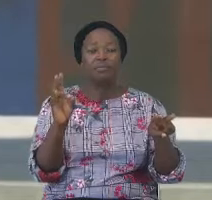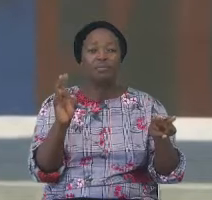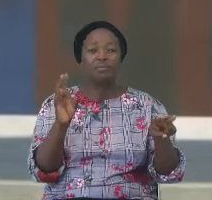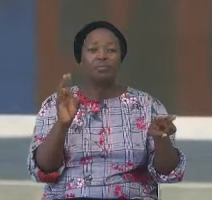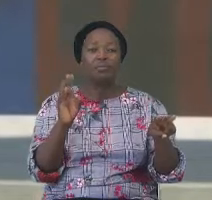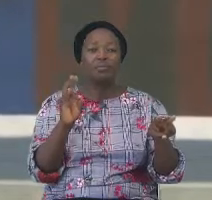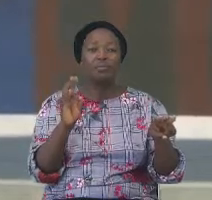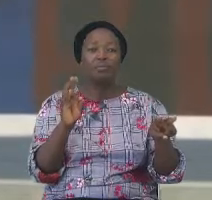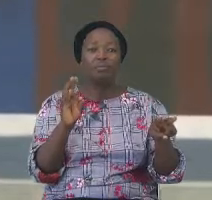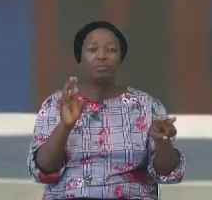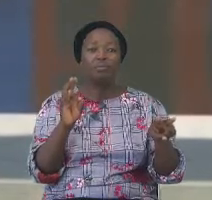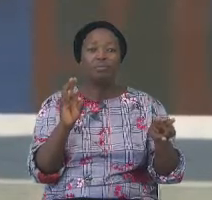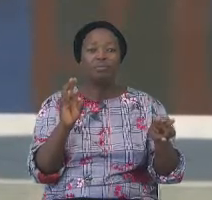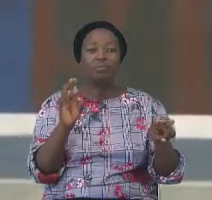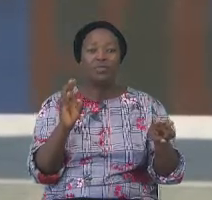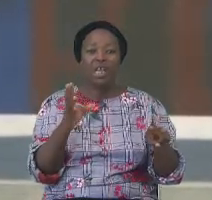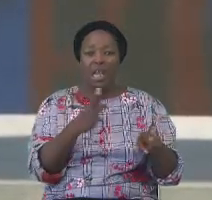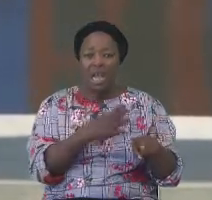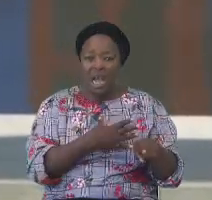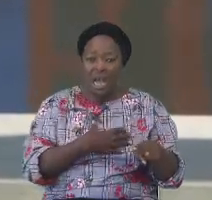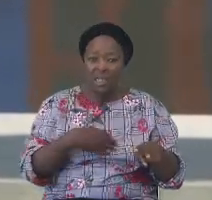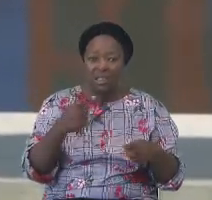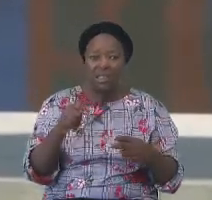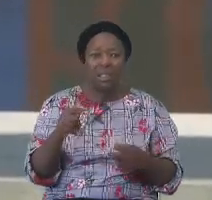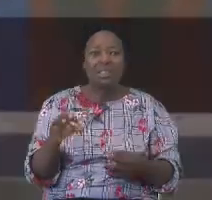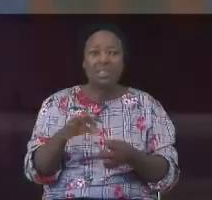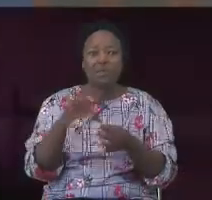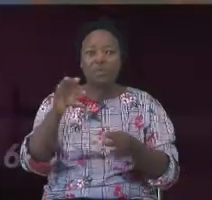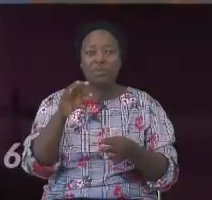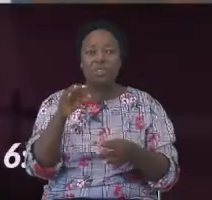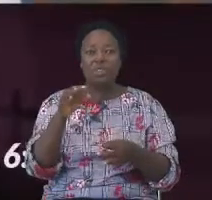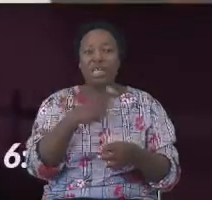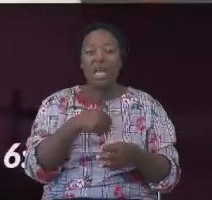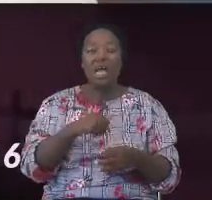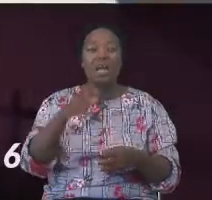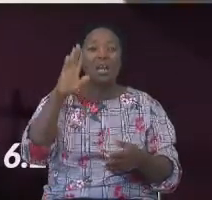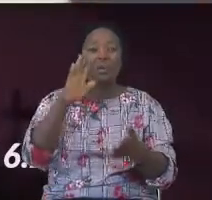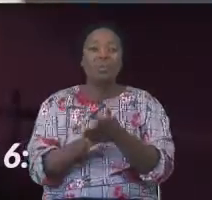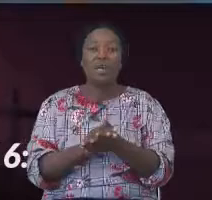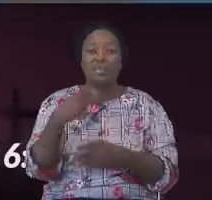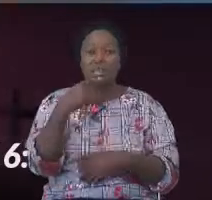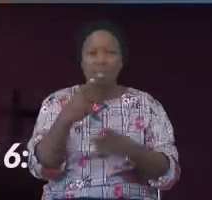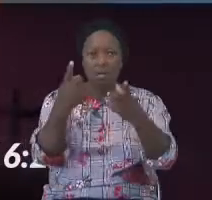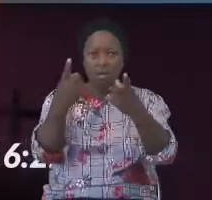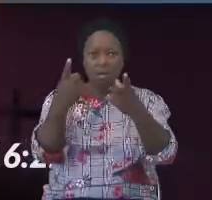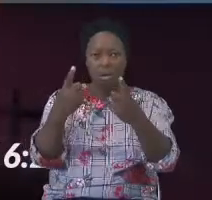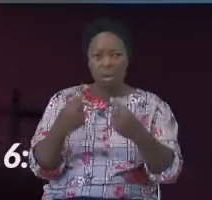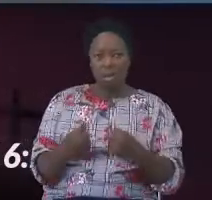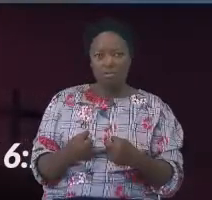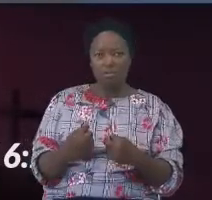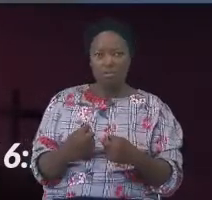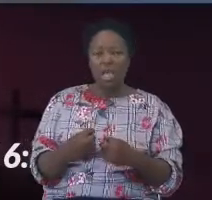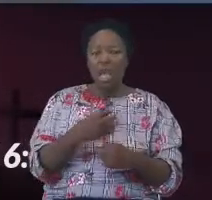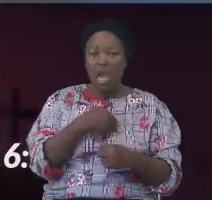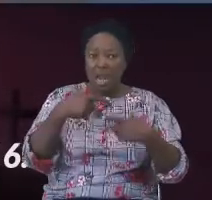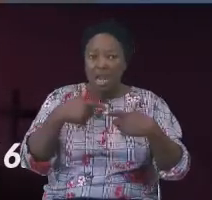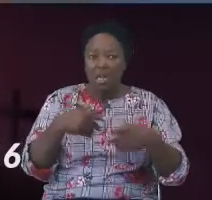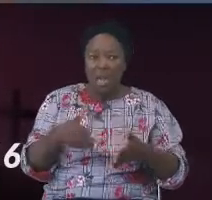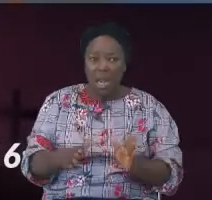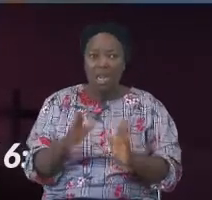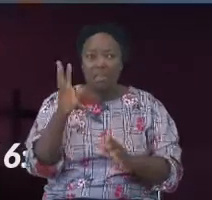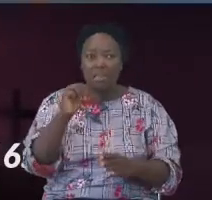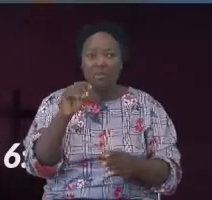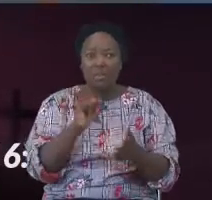verse 17 revelation chapter 2 22 verse 17 and the spirit and the bride